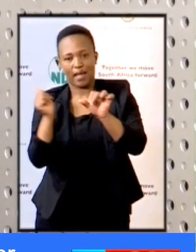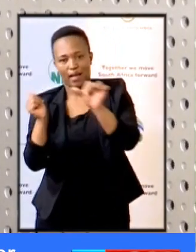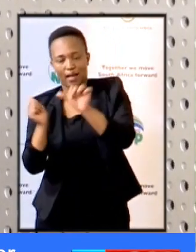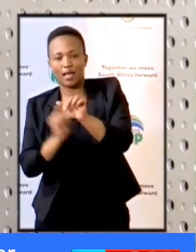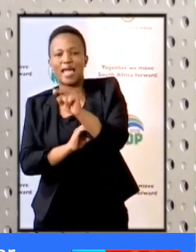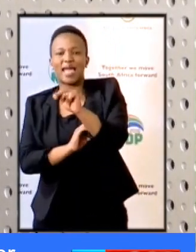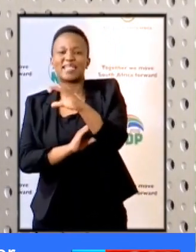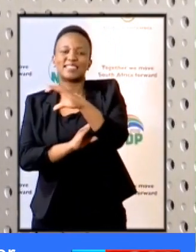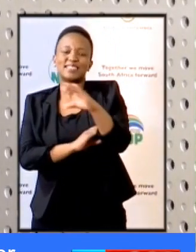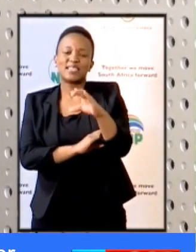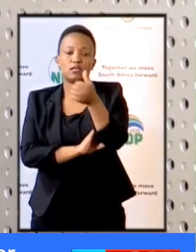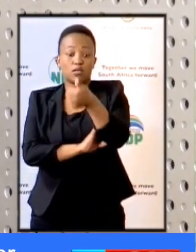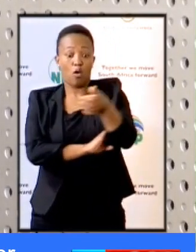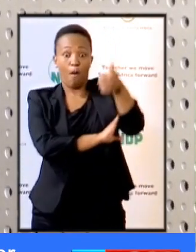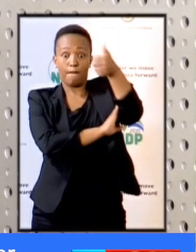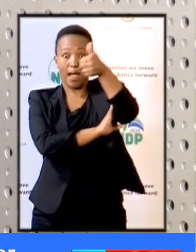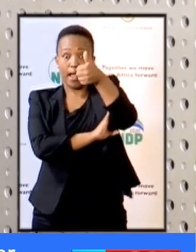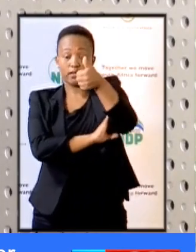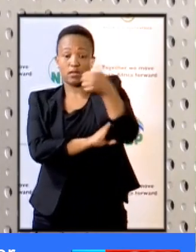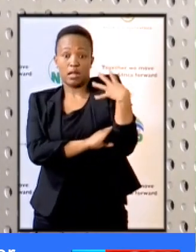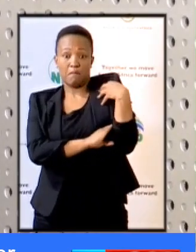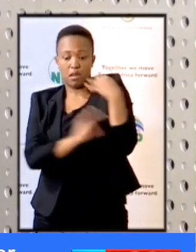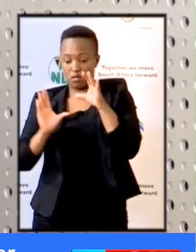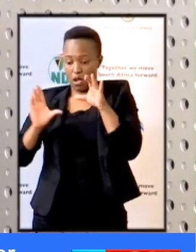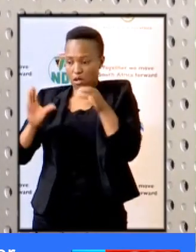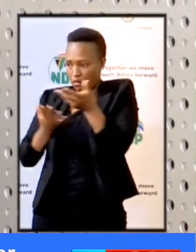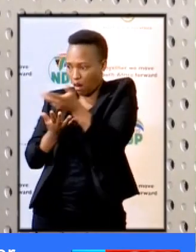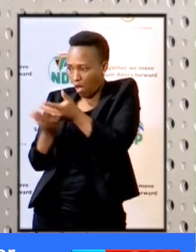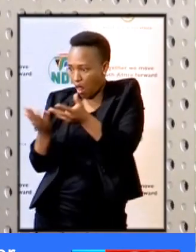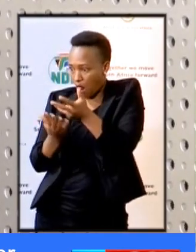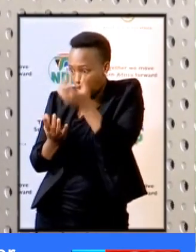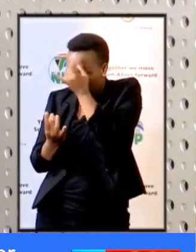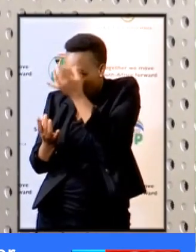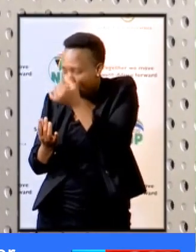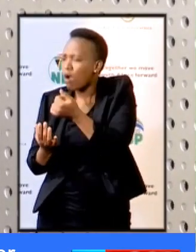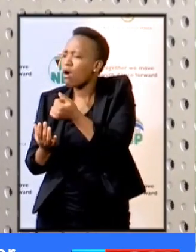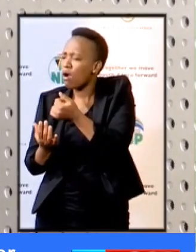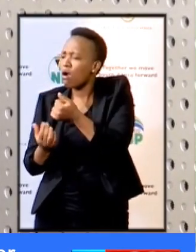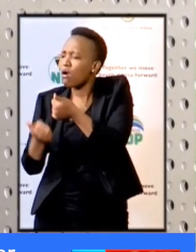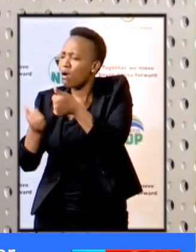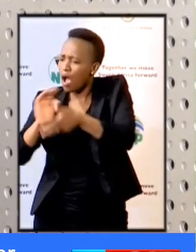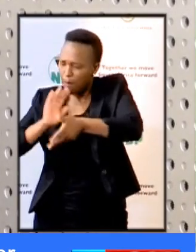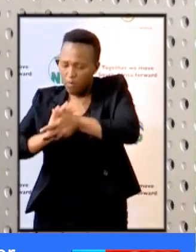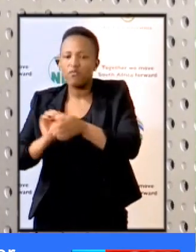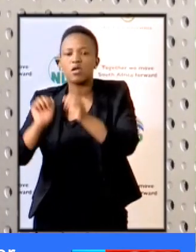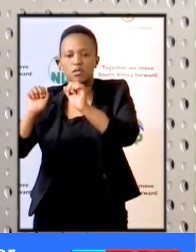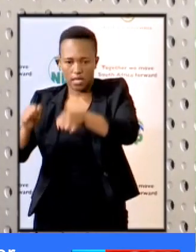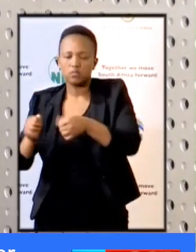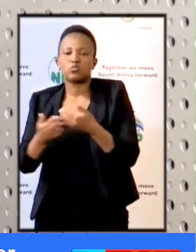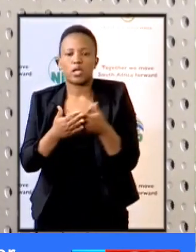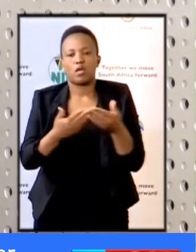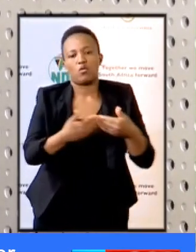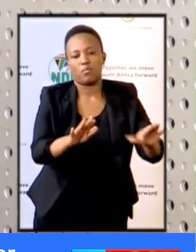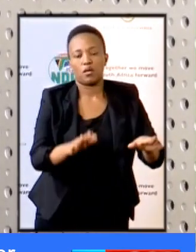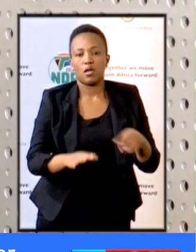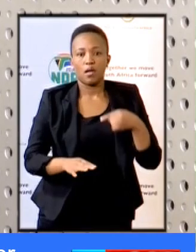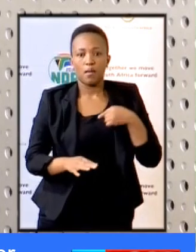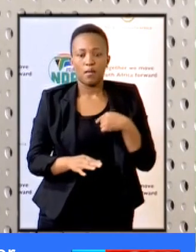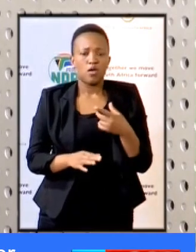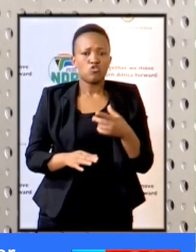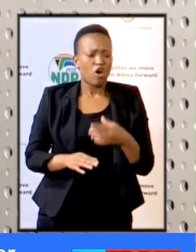ye-command team ukuthi sesenze lokhu nalokhu nalokhu yibo abazathi ukuthi hayi nilungile or anilunganga. So it's not going to be by hook or crook,